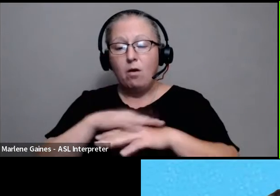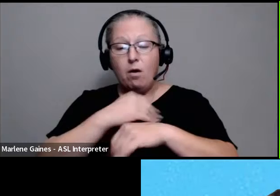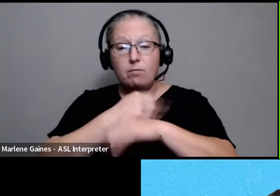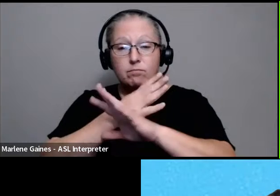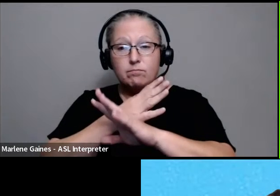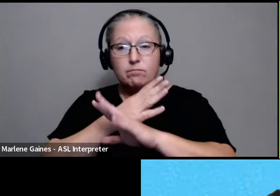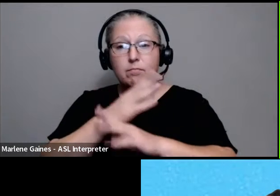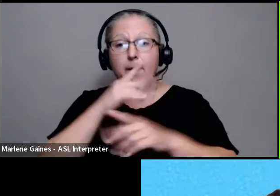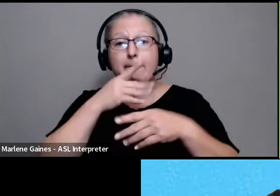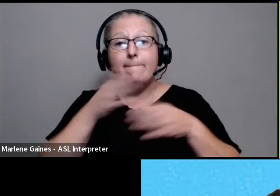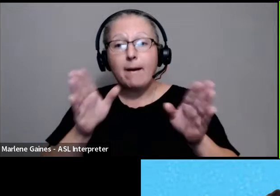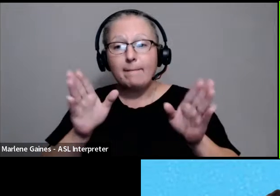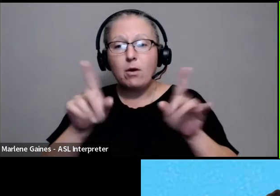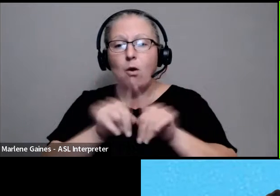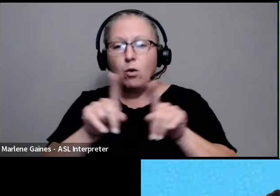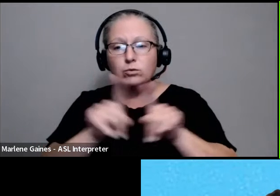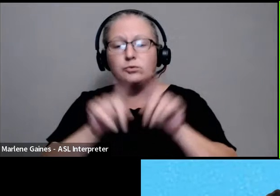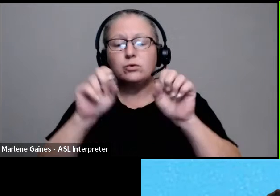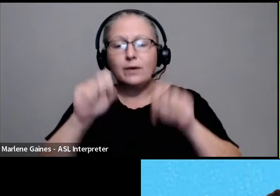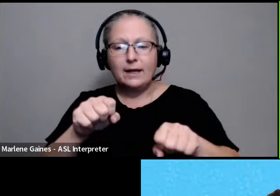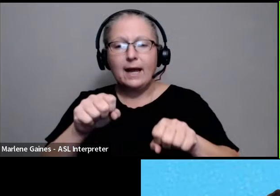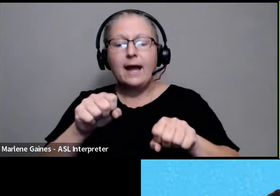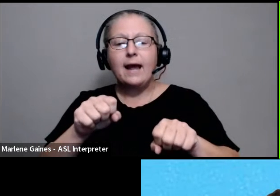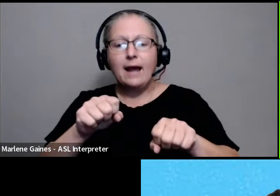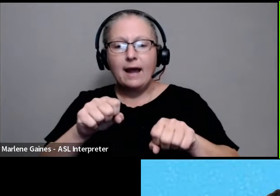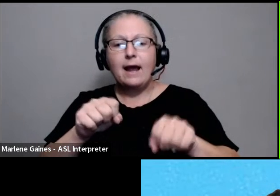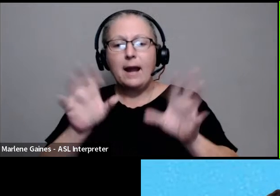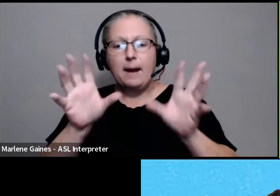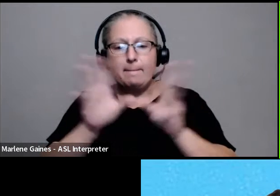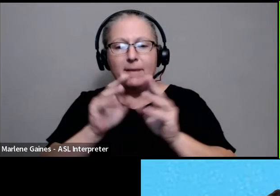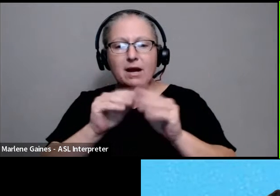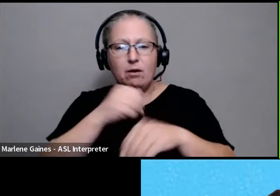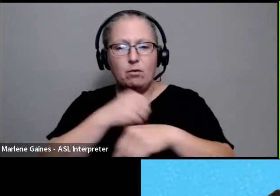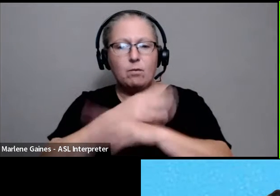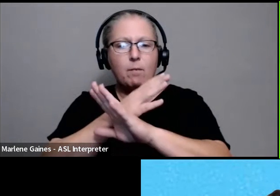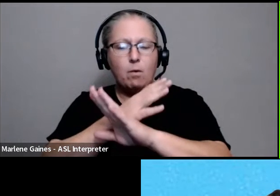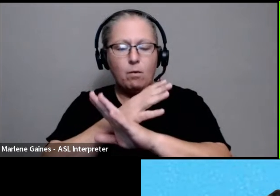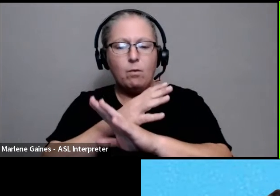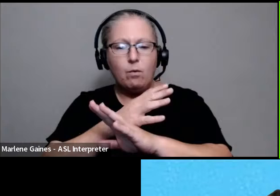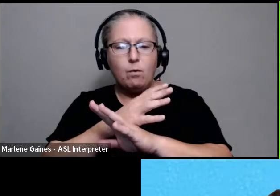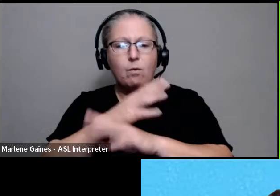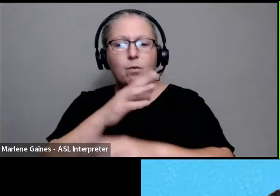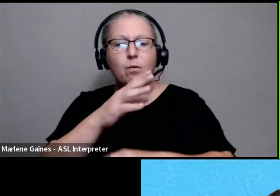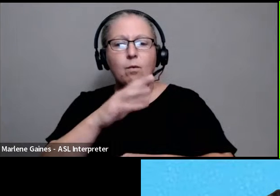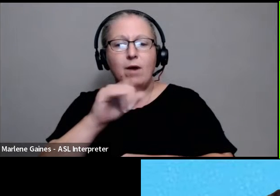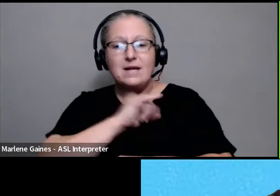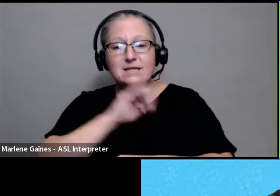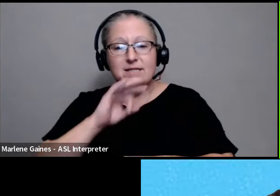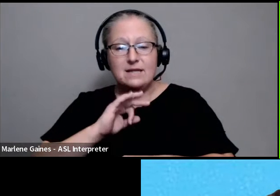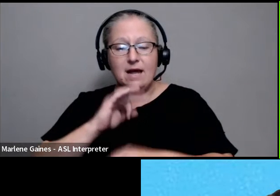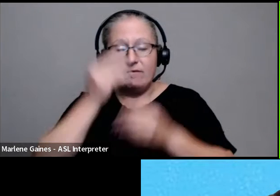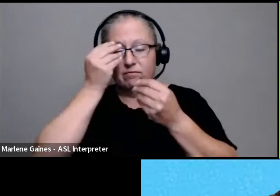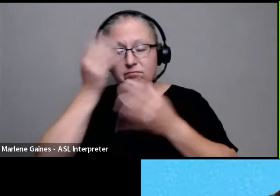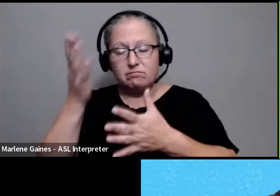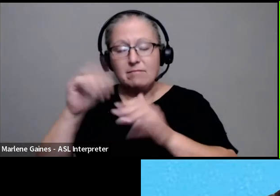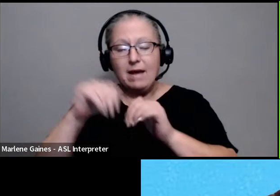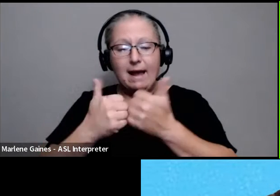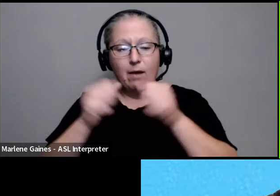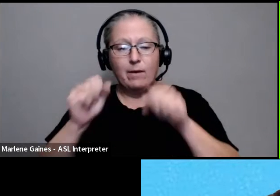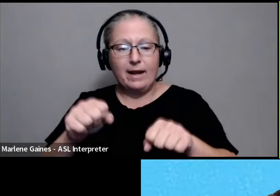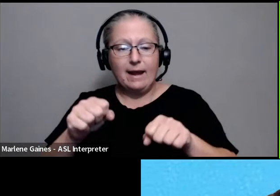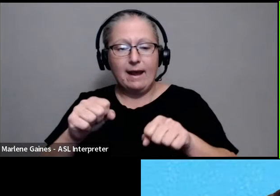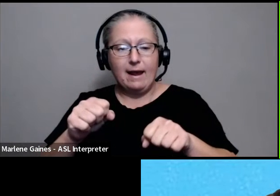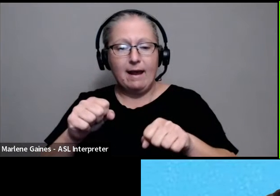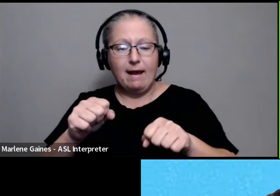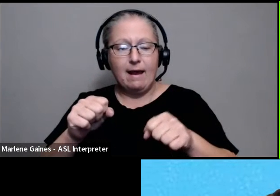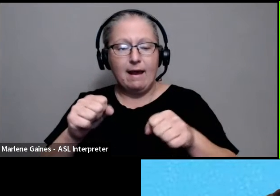of the public will also be able to attend the meeting remotely. Can staff please address how this can be